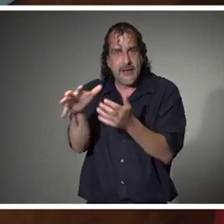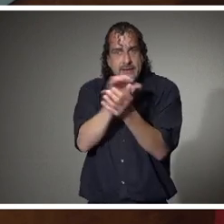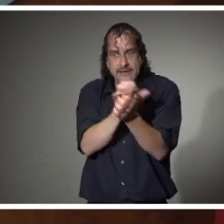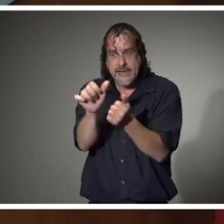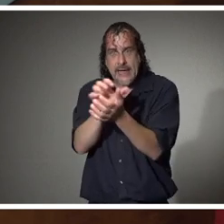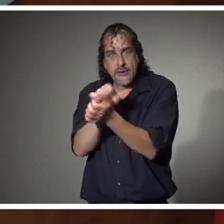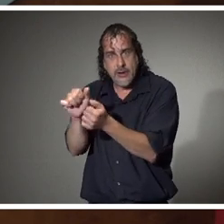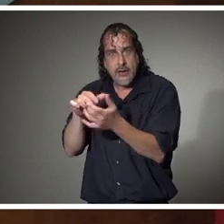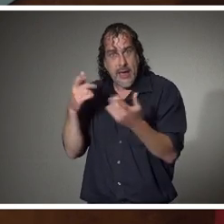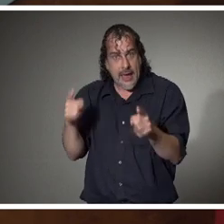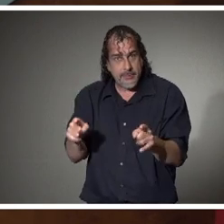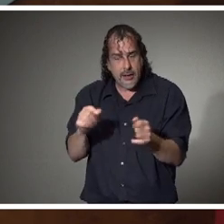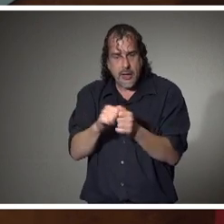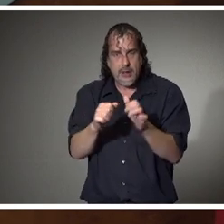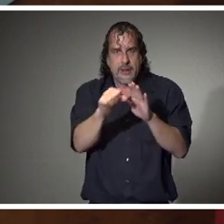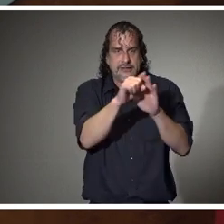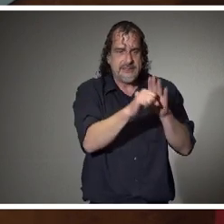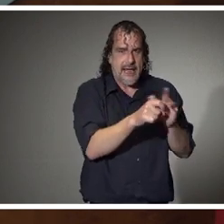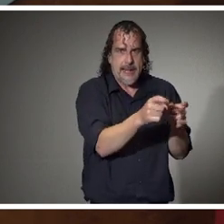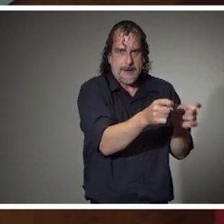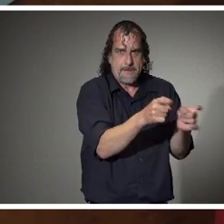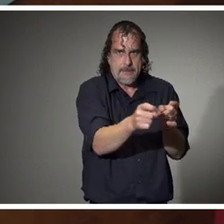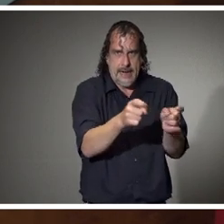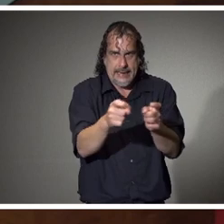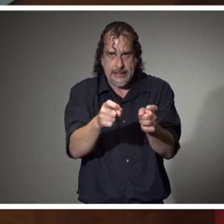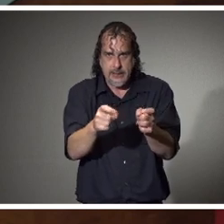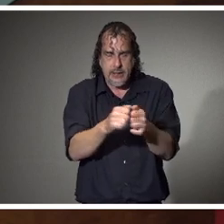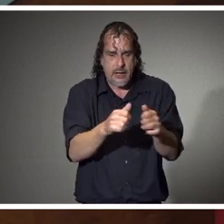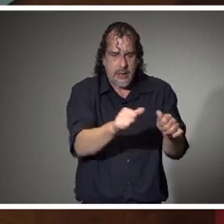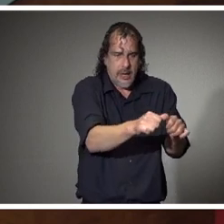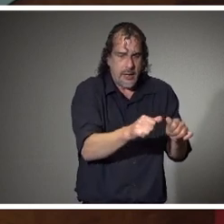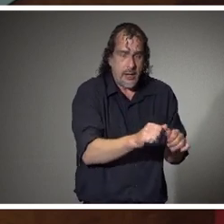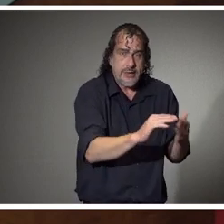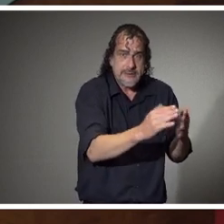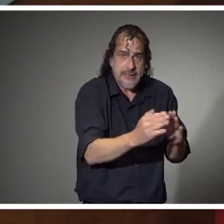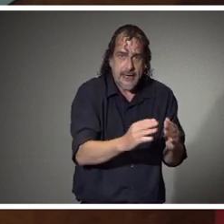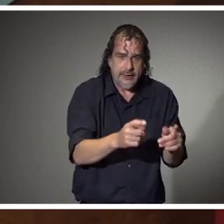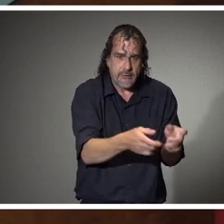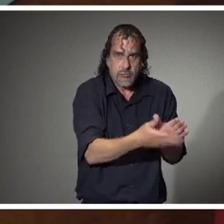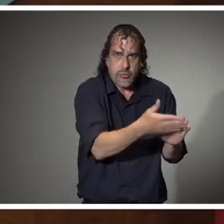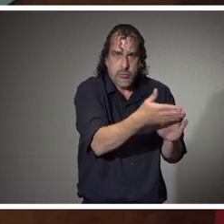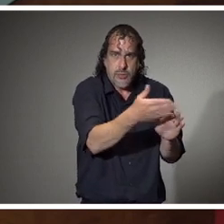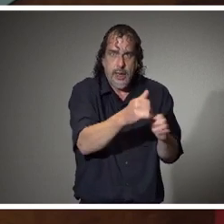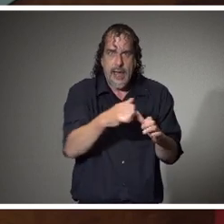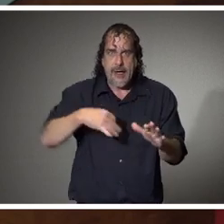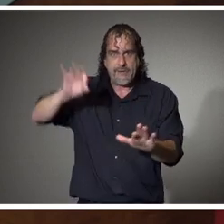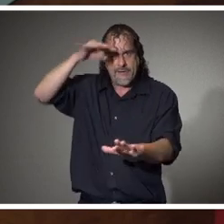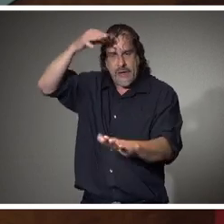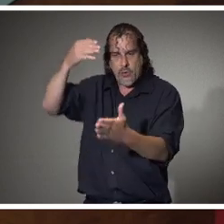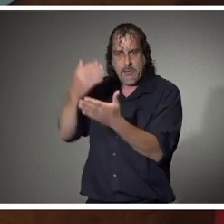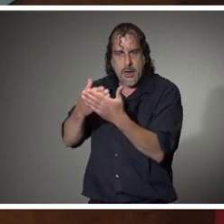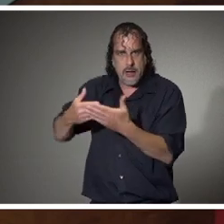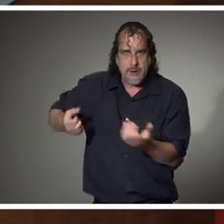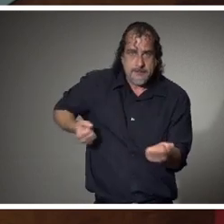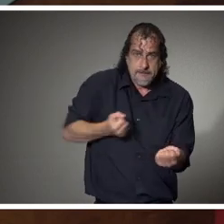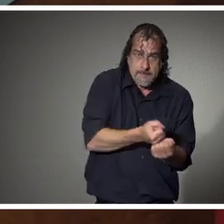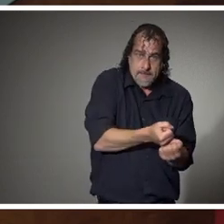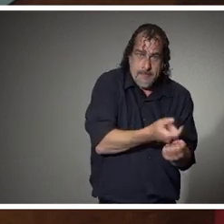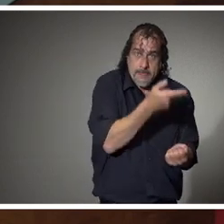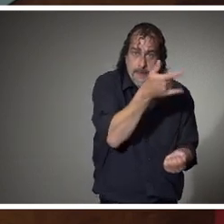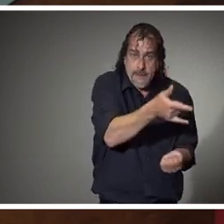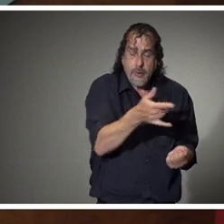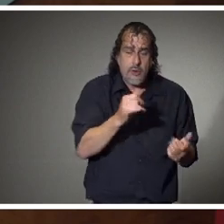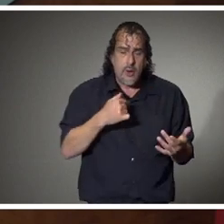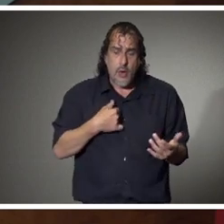occur, are state-managed, locally executed, and federally supported. And what I can tell the people of Mississippi today